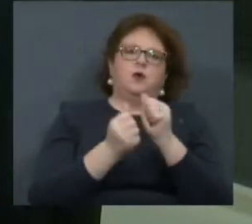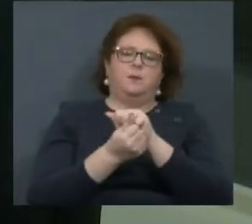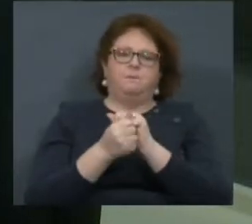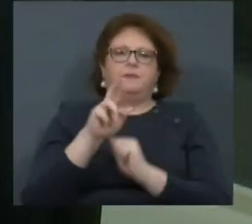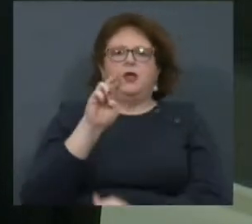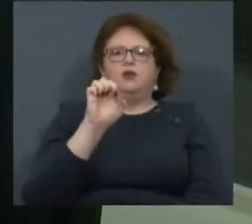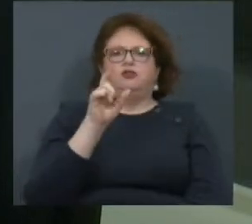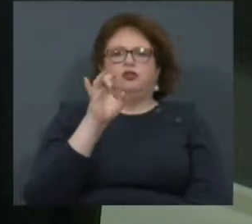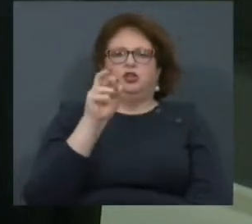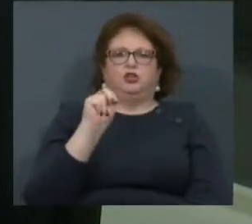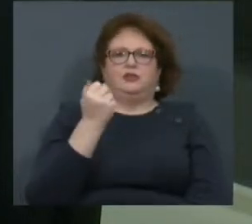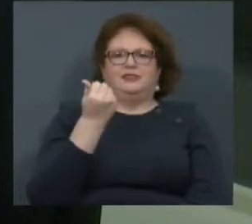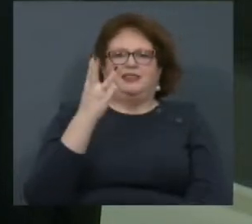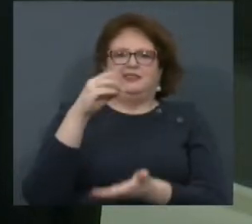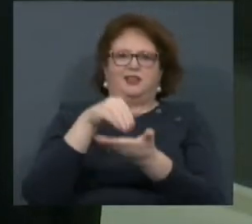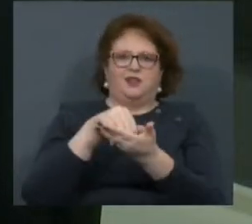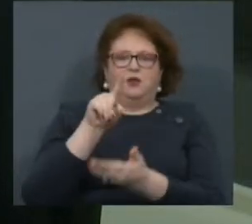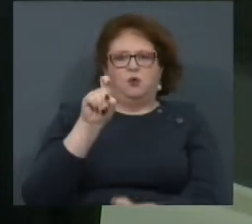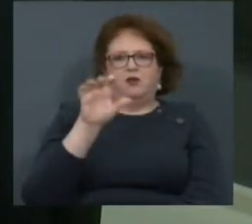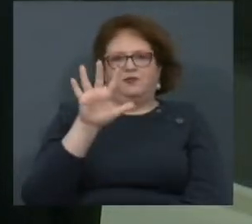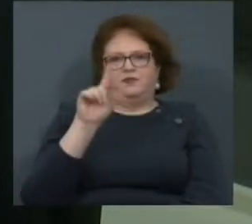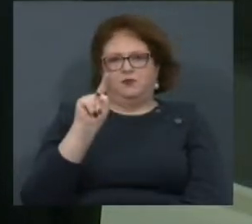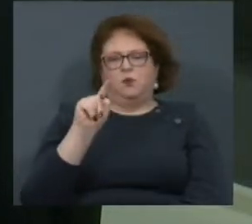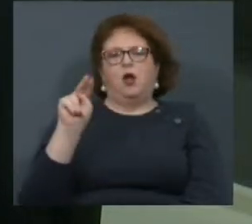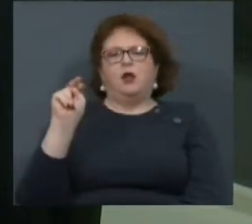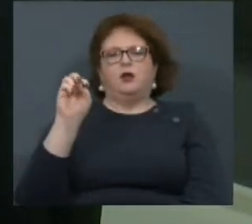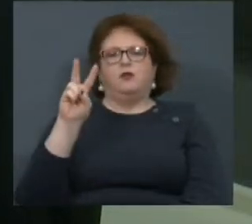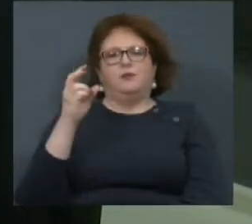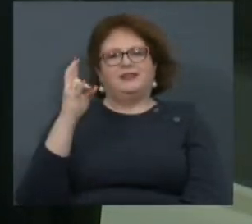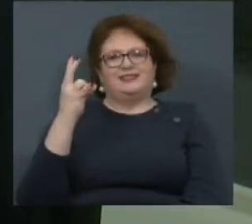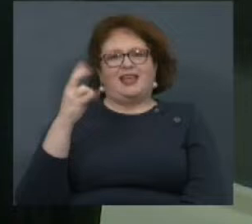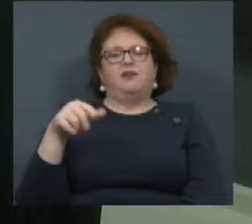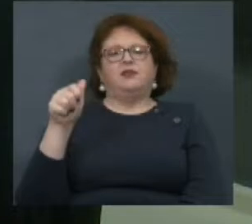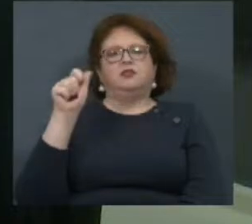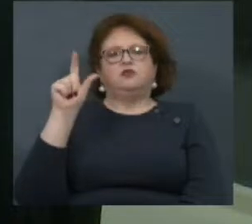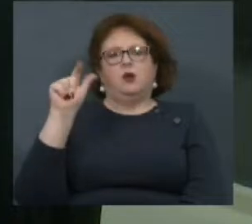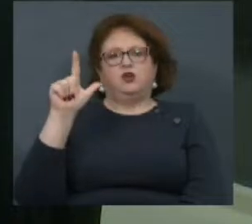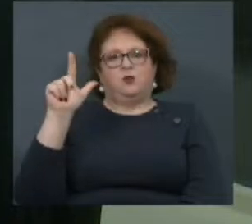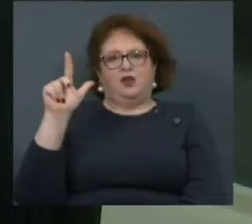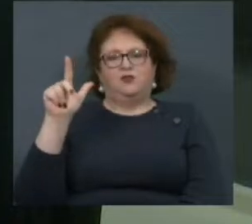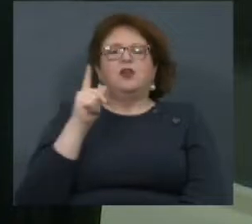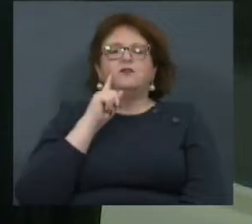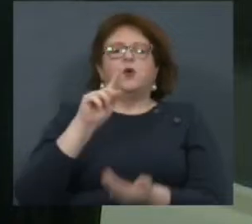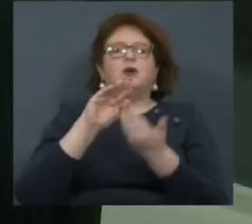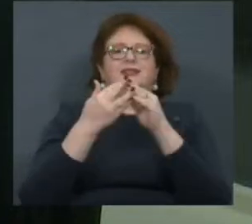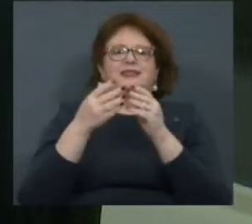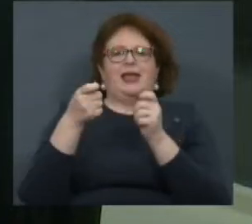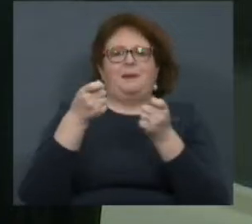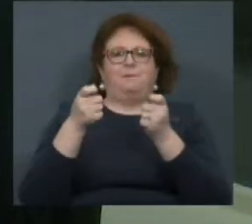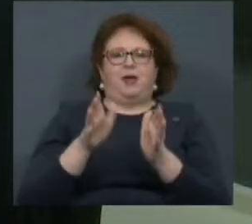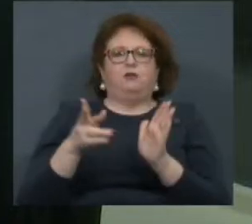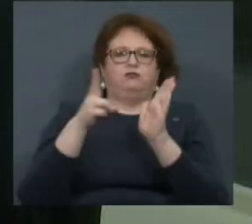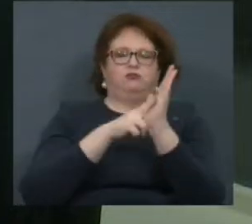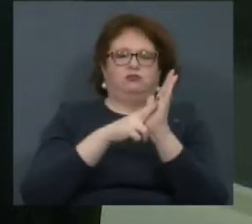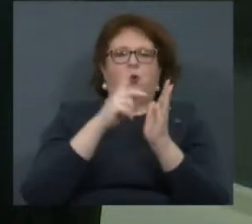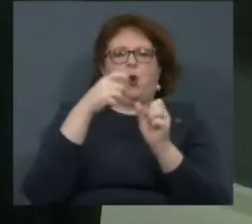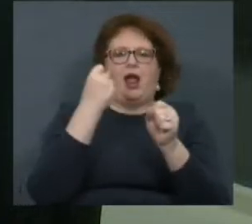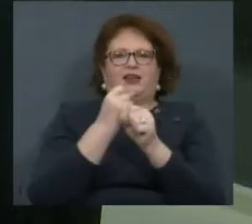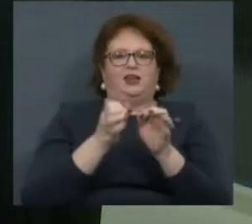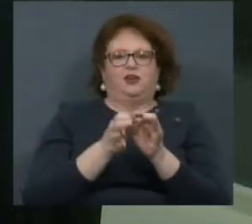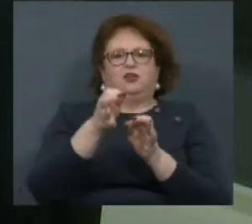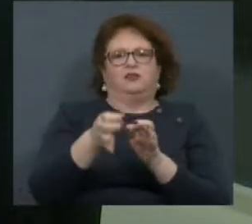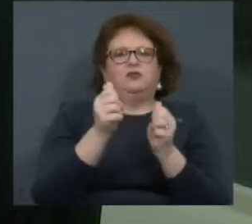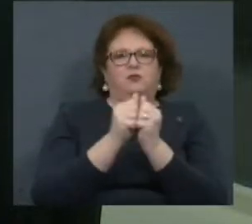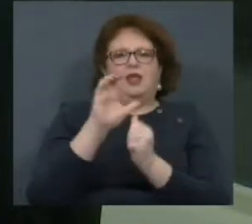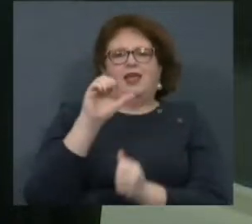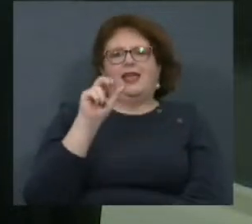Resolution Number 16,151, November 7th, 2023, to authorize the city manager to enter into a one-year contract extension with Canvas Community